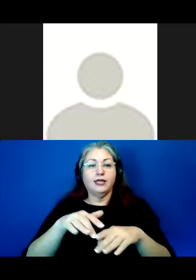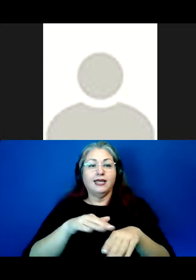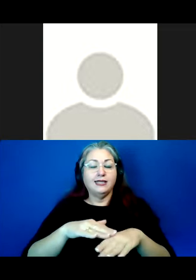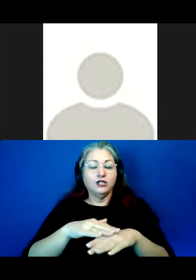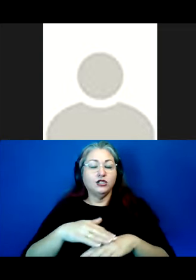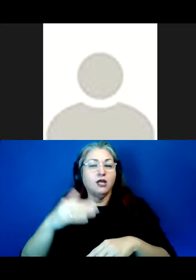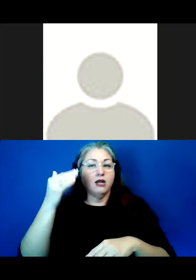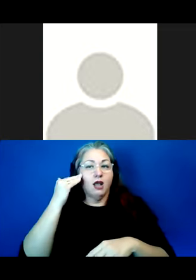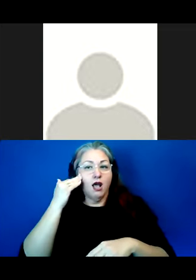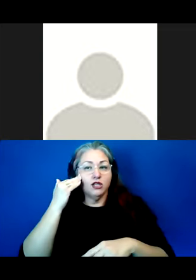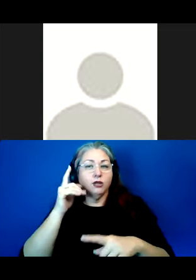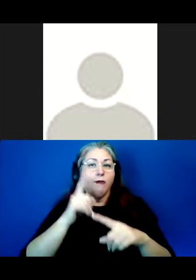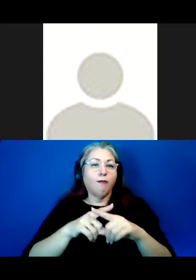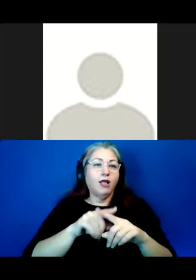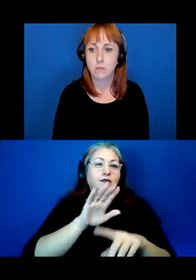approaches.